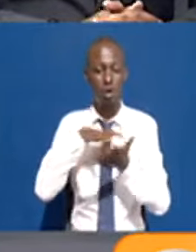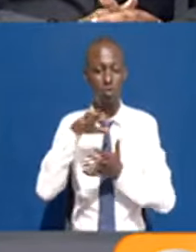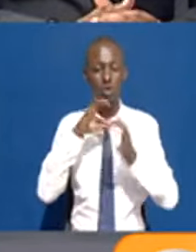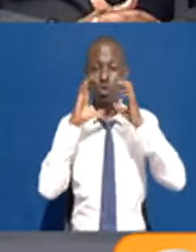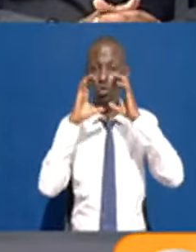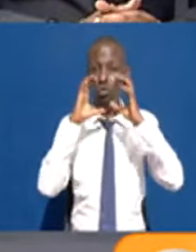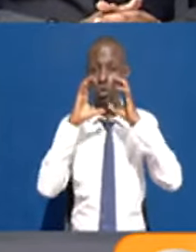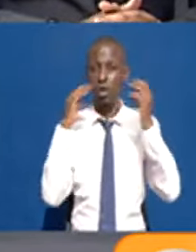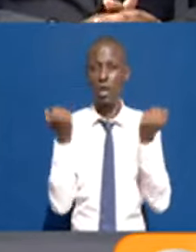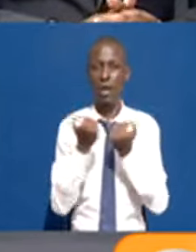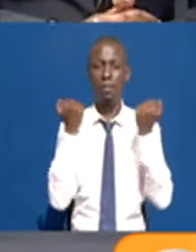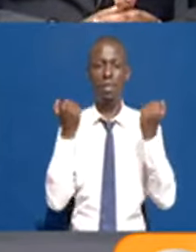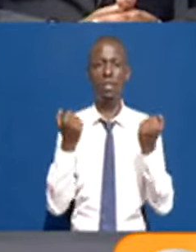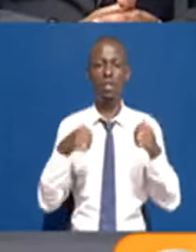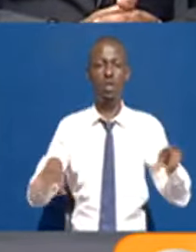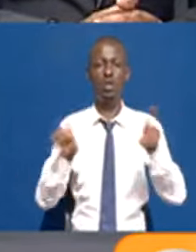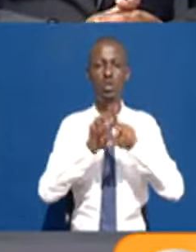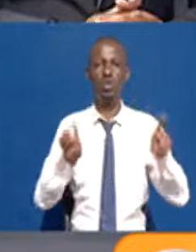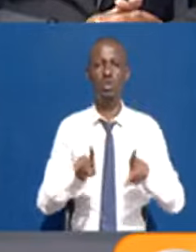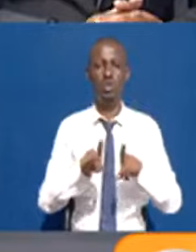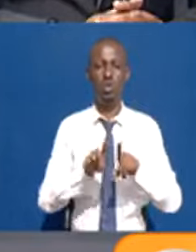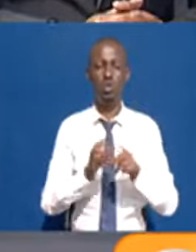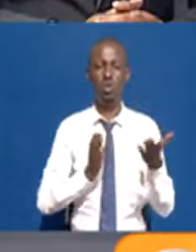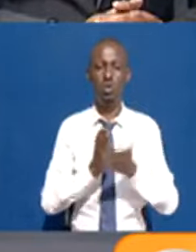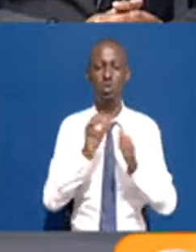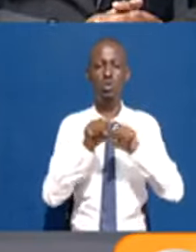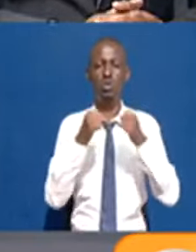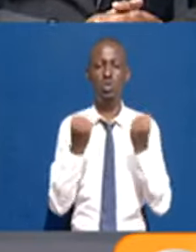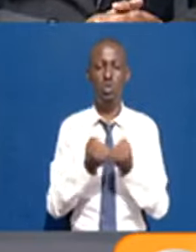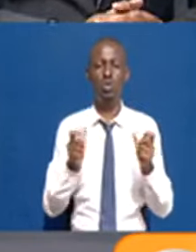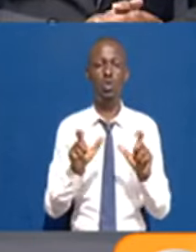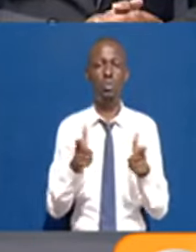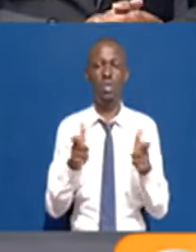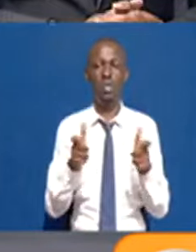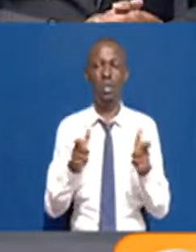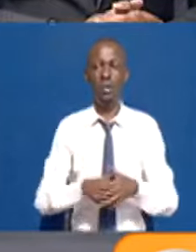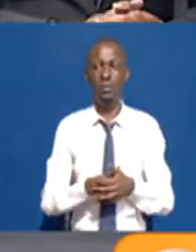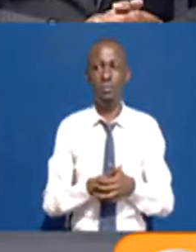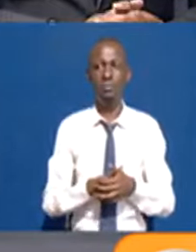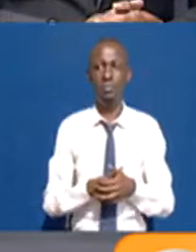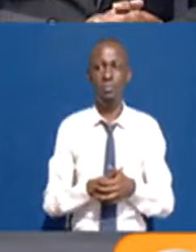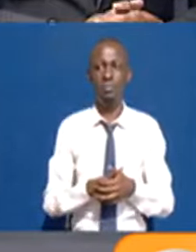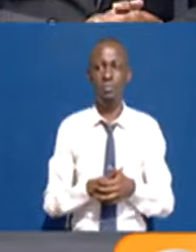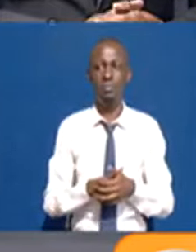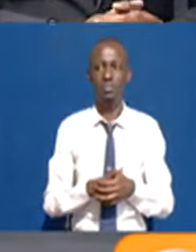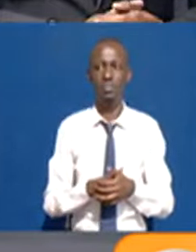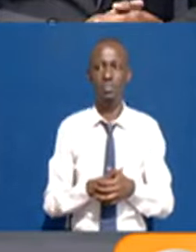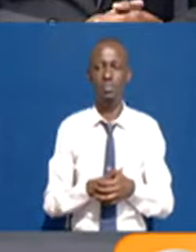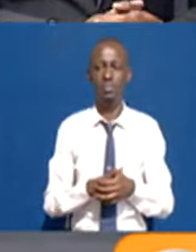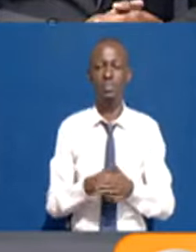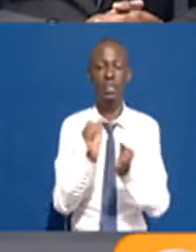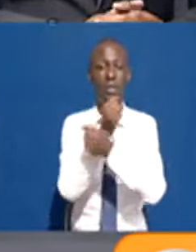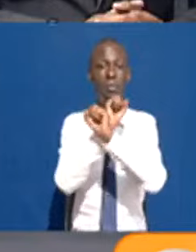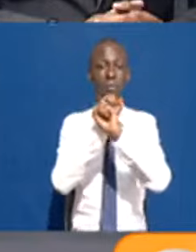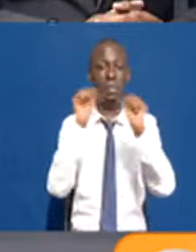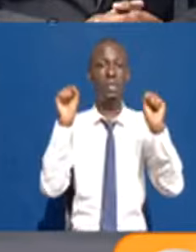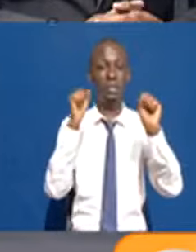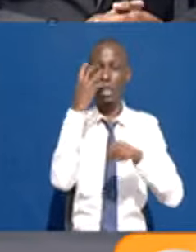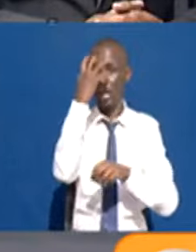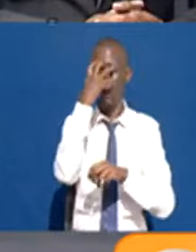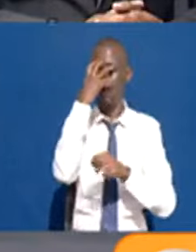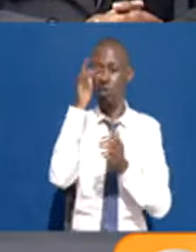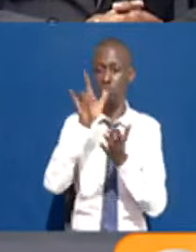communication also extends to social media. So the President of the Republic traveled to Saudi Arabia